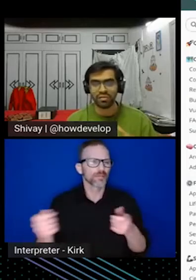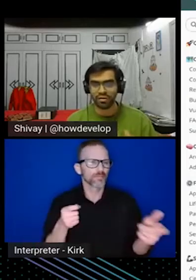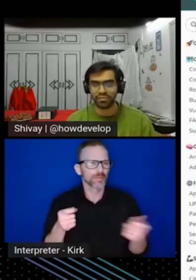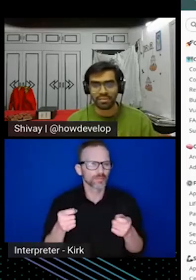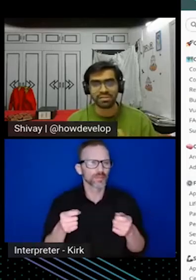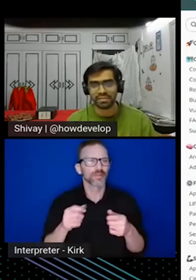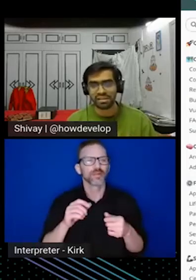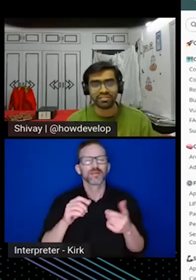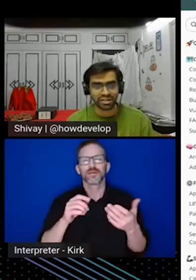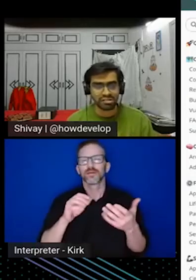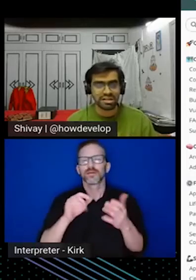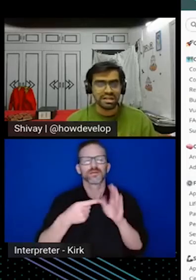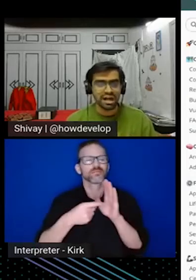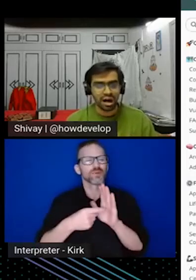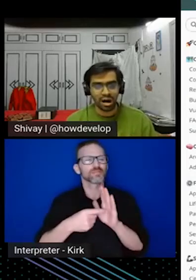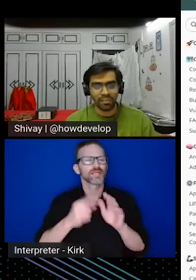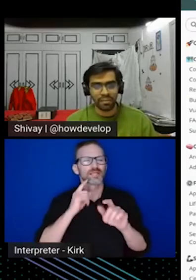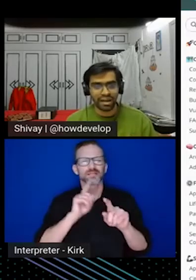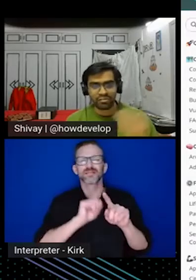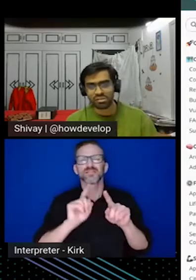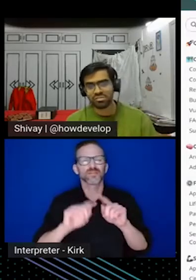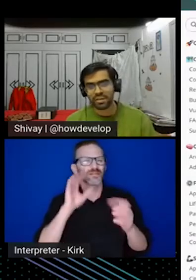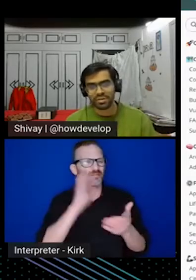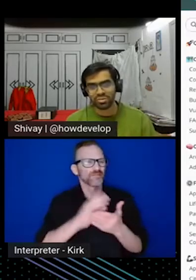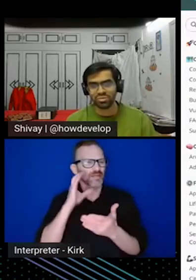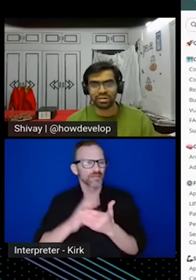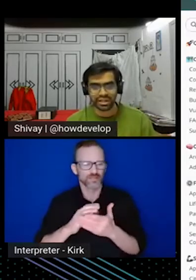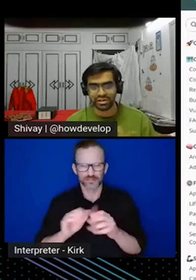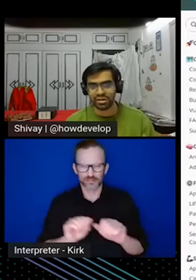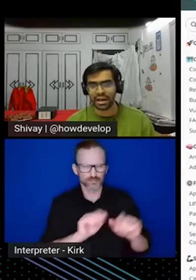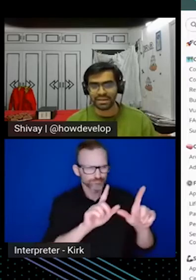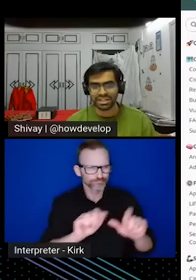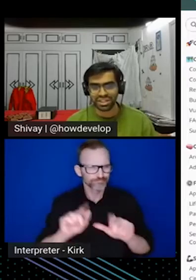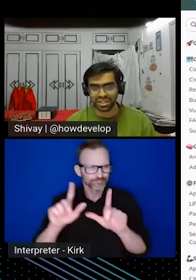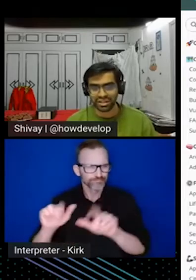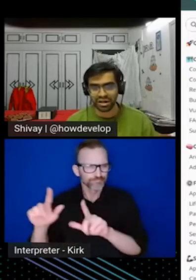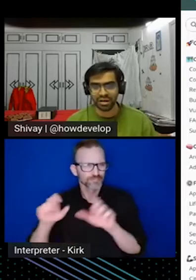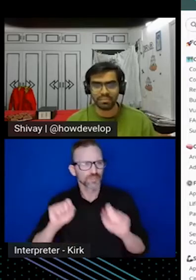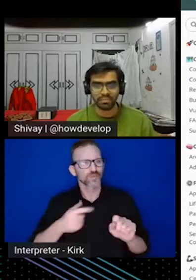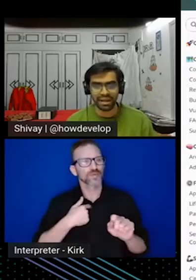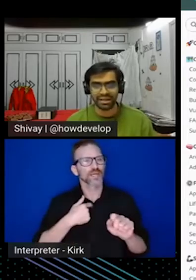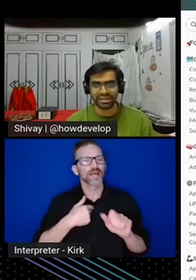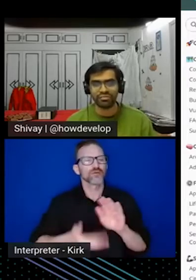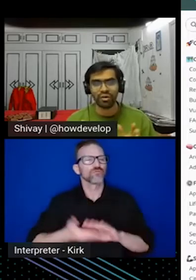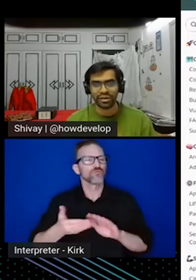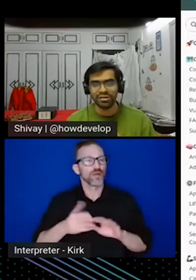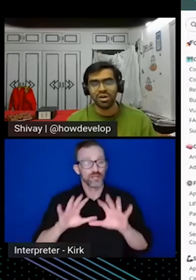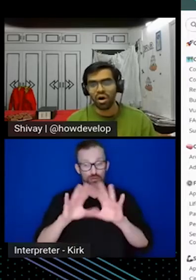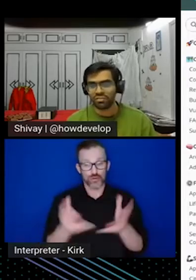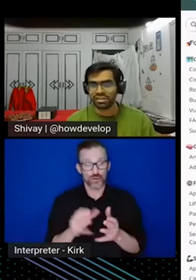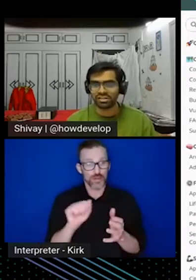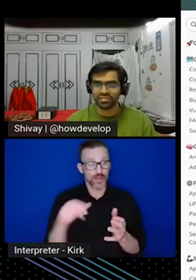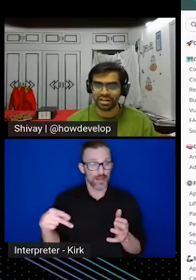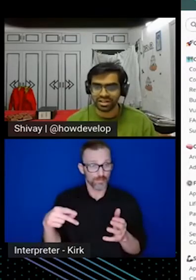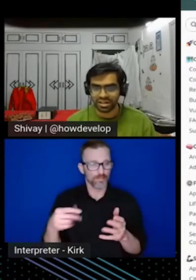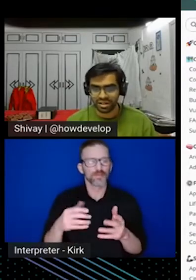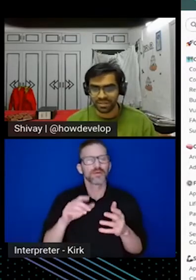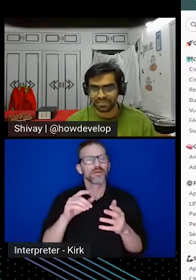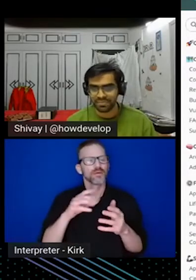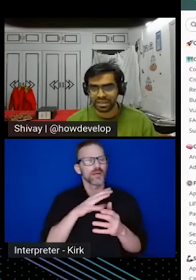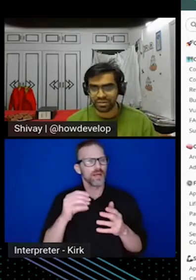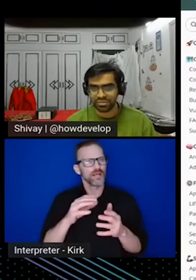provides WebAssembly based filters, and of course you'll be able to run your application by following all of these